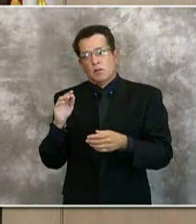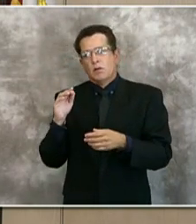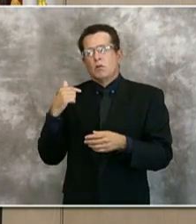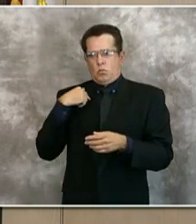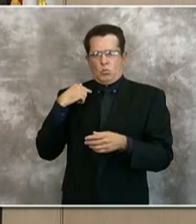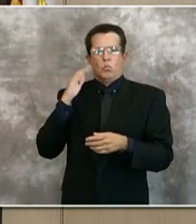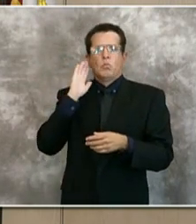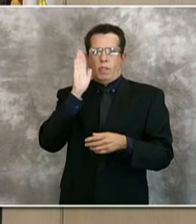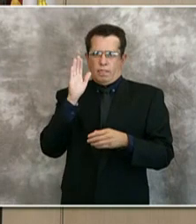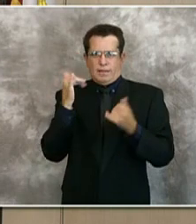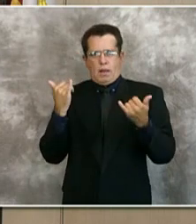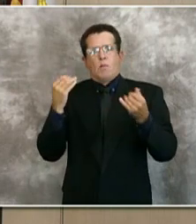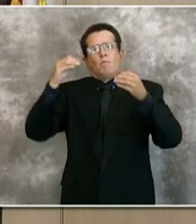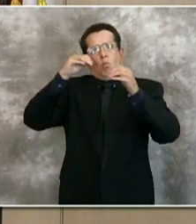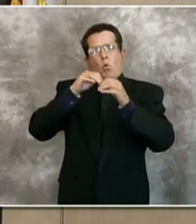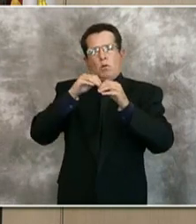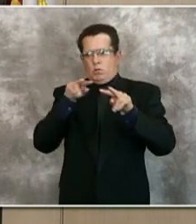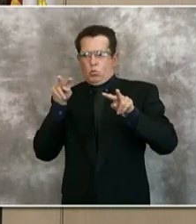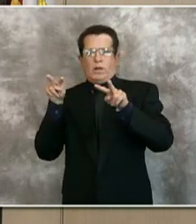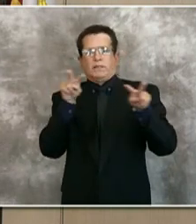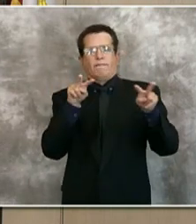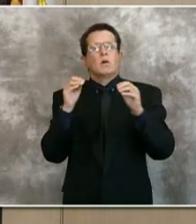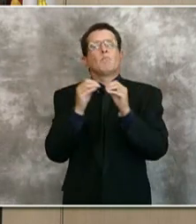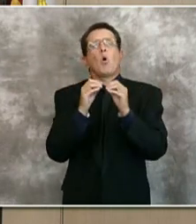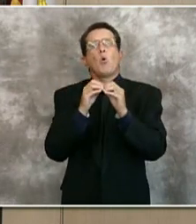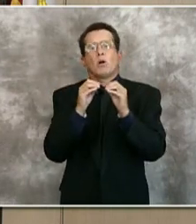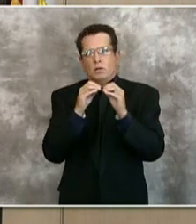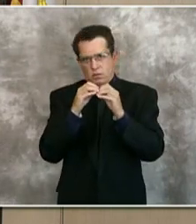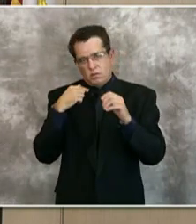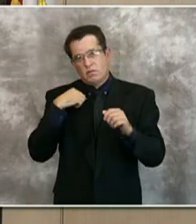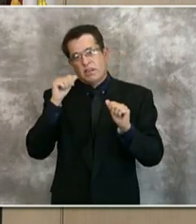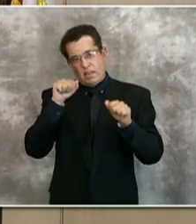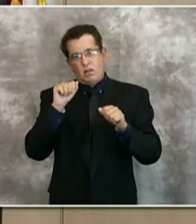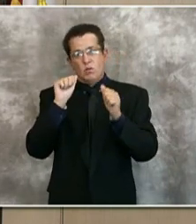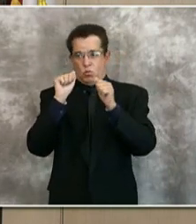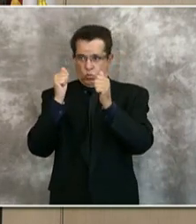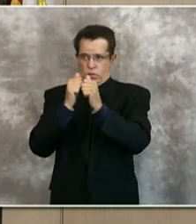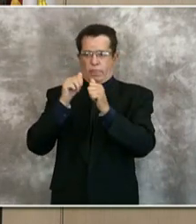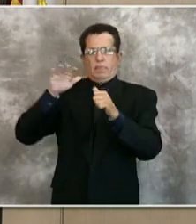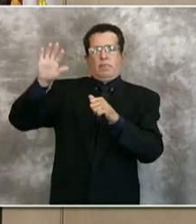This will allow us to be more aggressive by working with the local